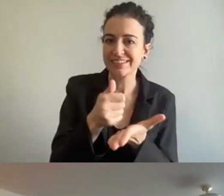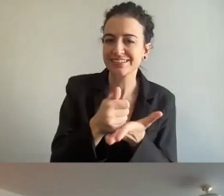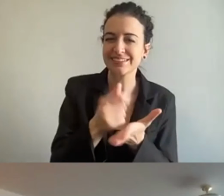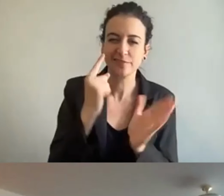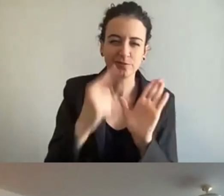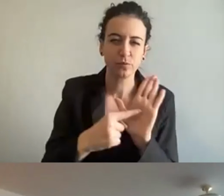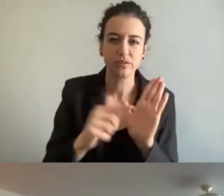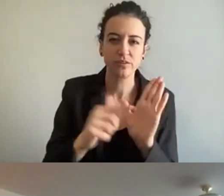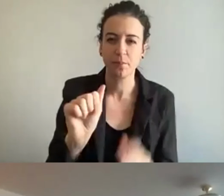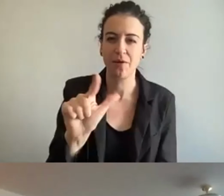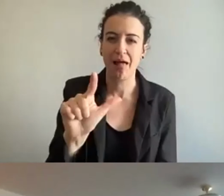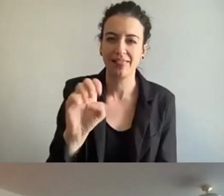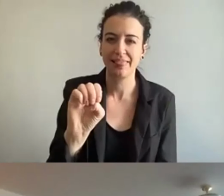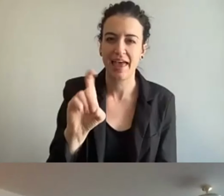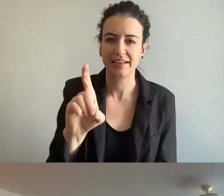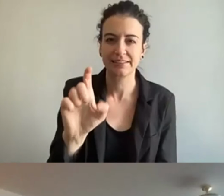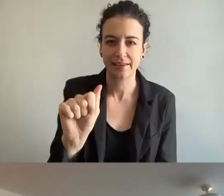iPhone has